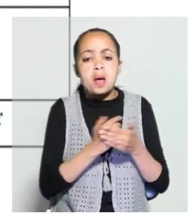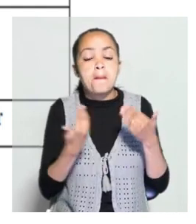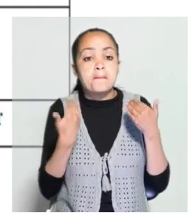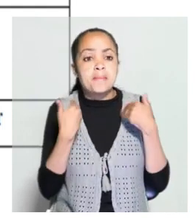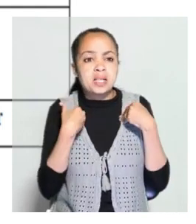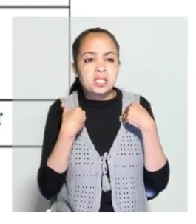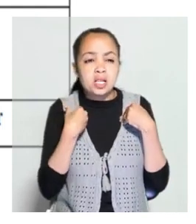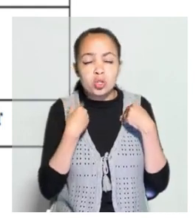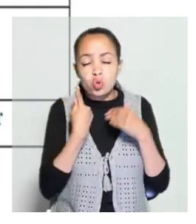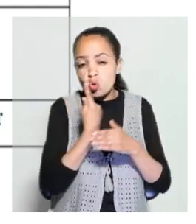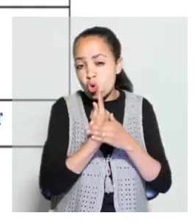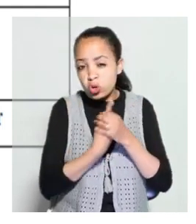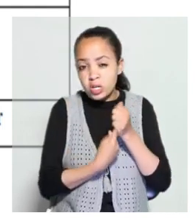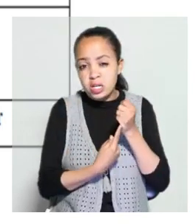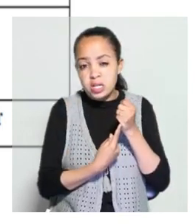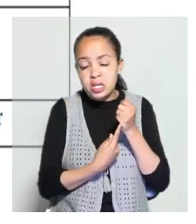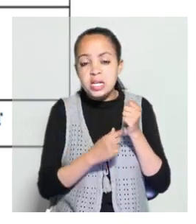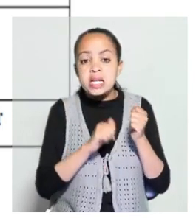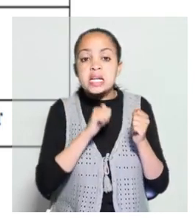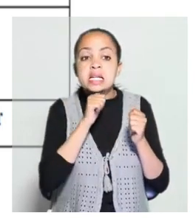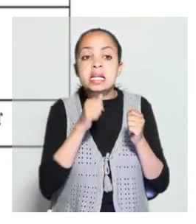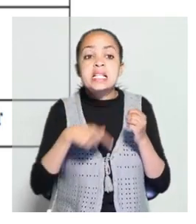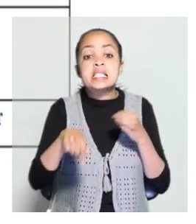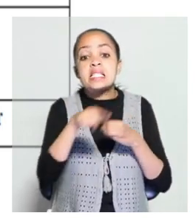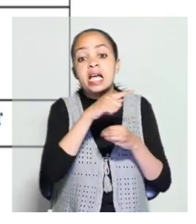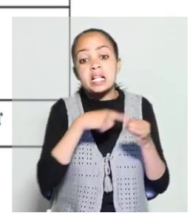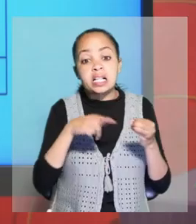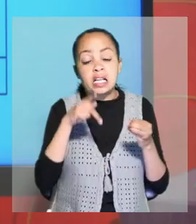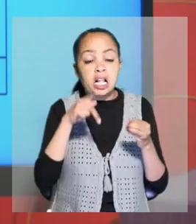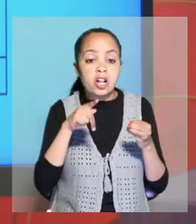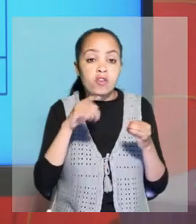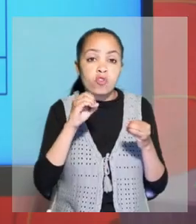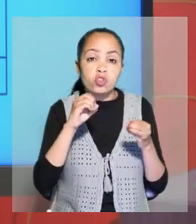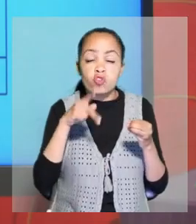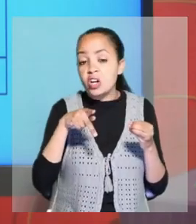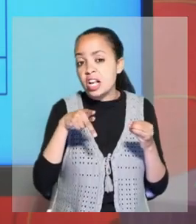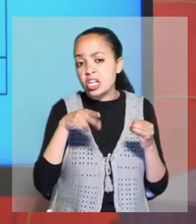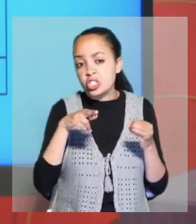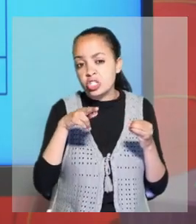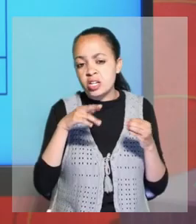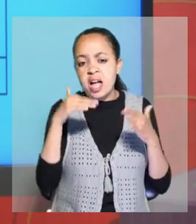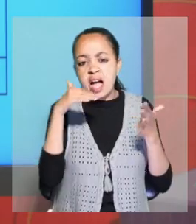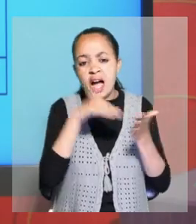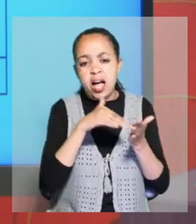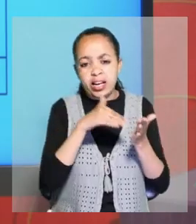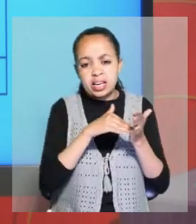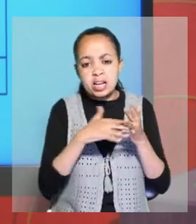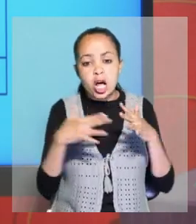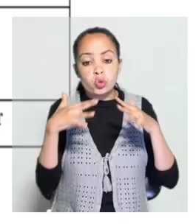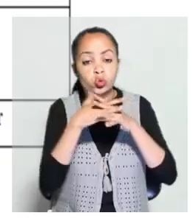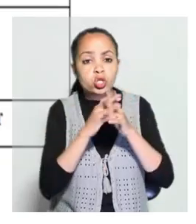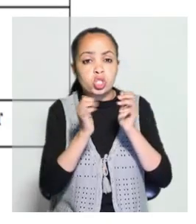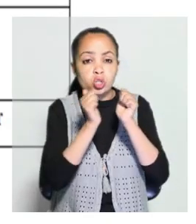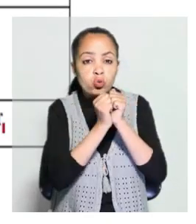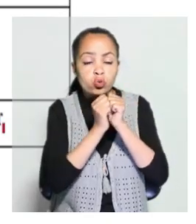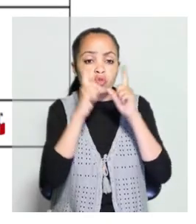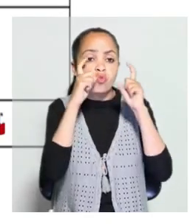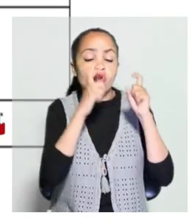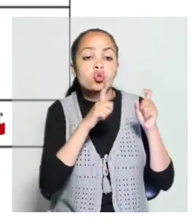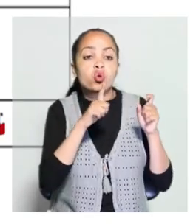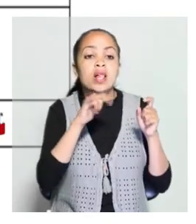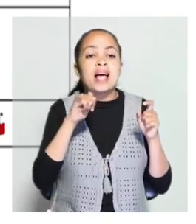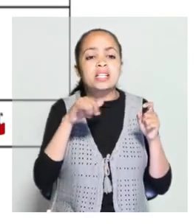present only in non-cyclical phosphorylation, and again associated with photolysis of